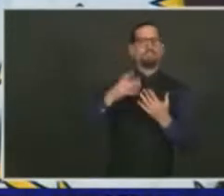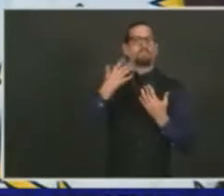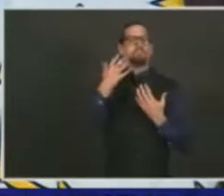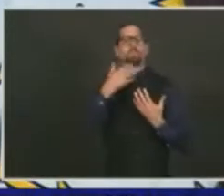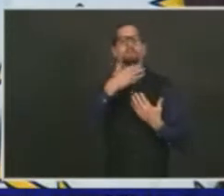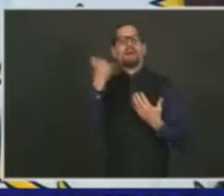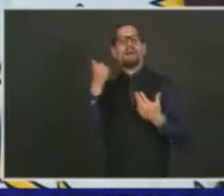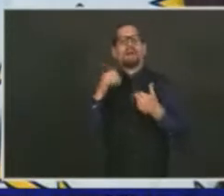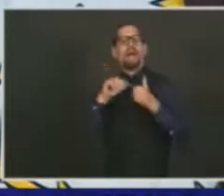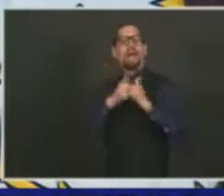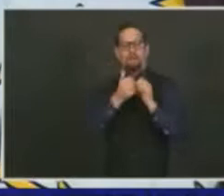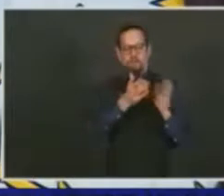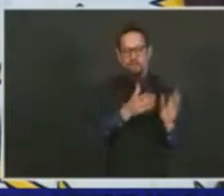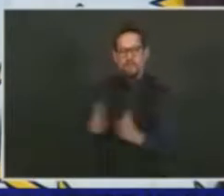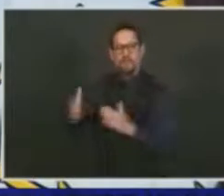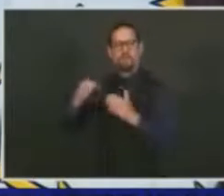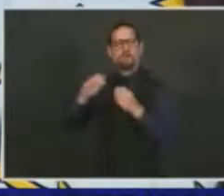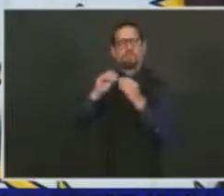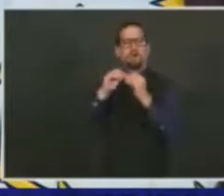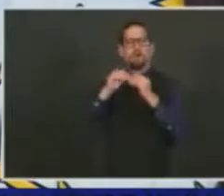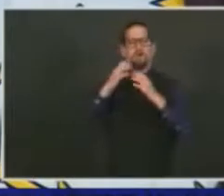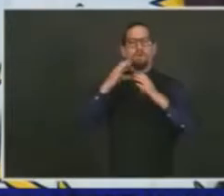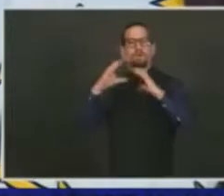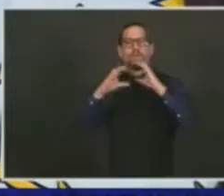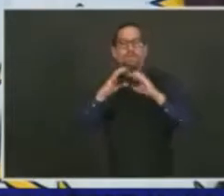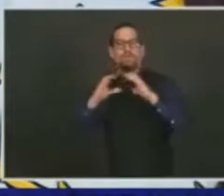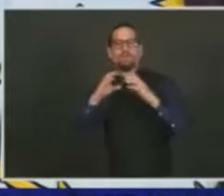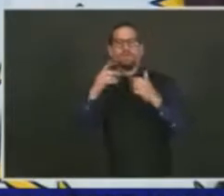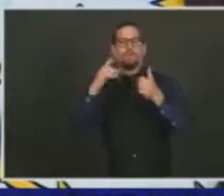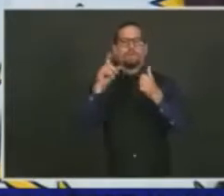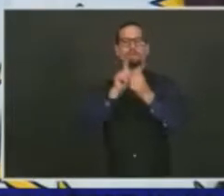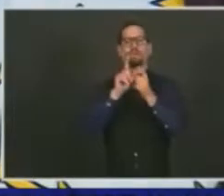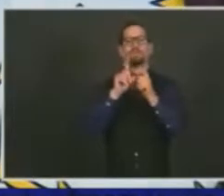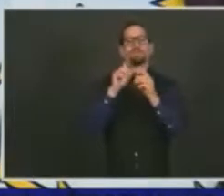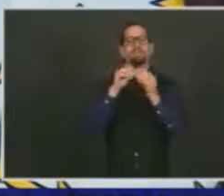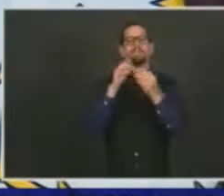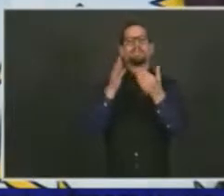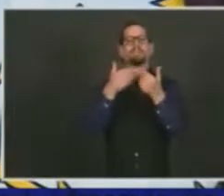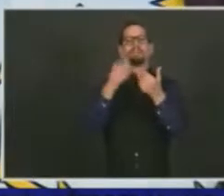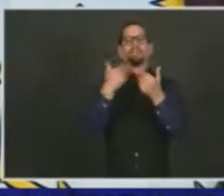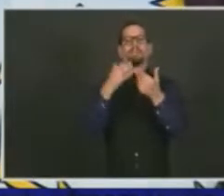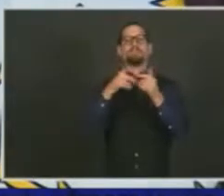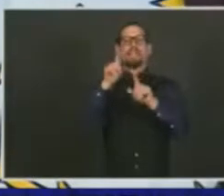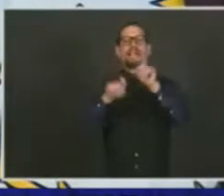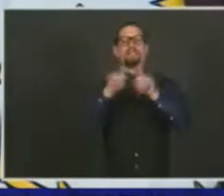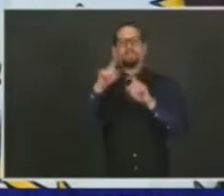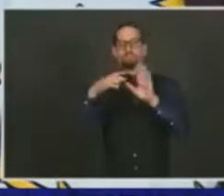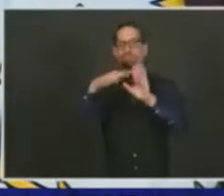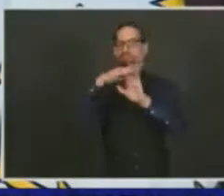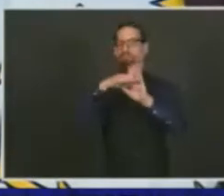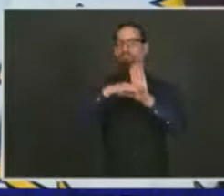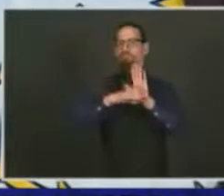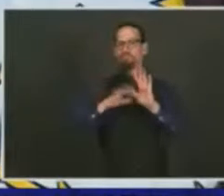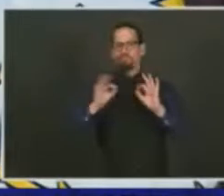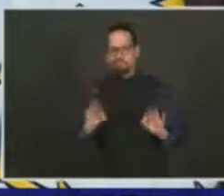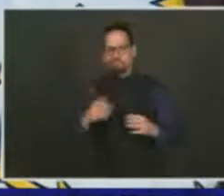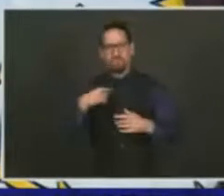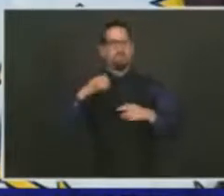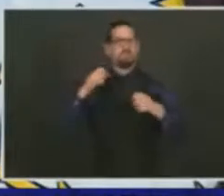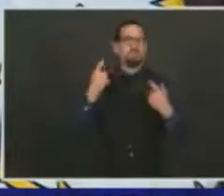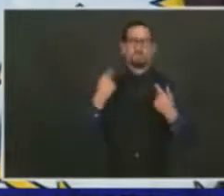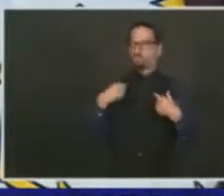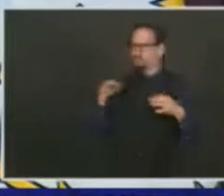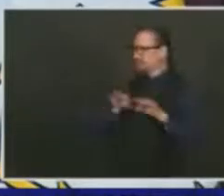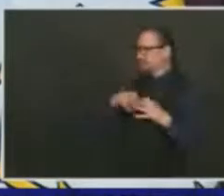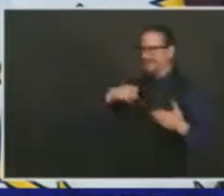form of the interview so it's shorter and easier to engage with, adding even more people. I promise you we're doing everything we know how to do, and we're going to